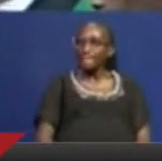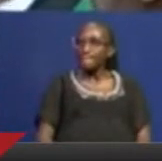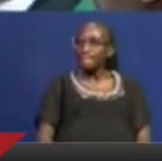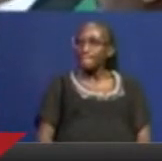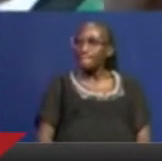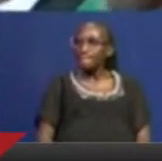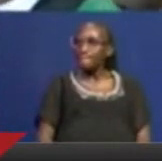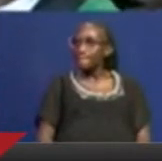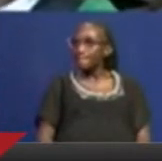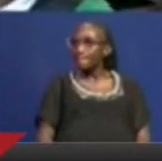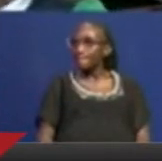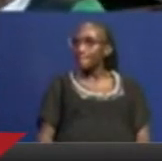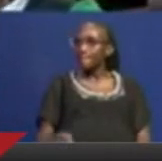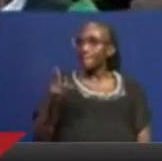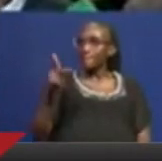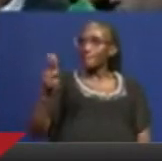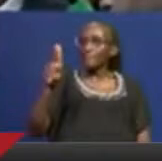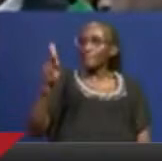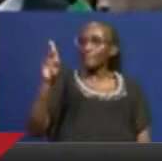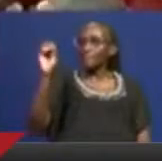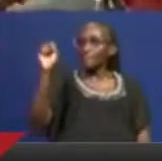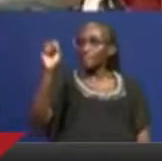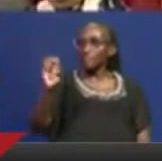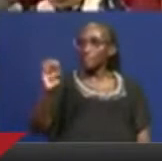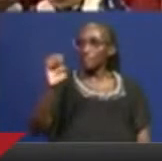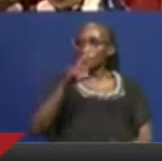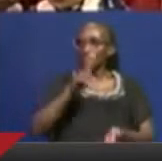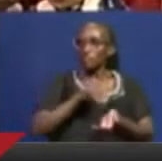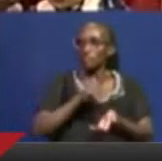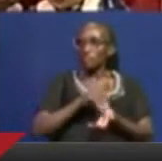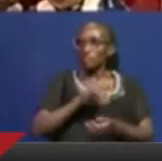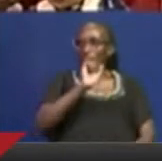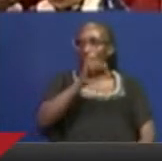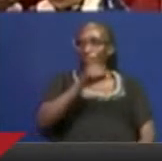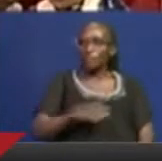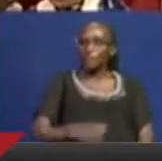Endebes Hukose Doctor.